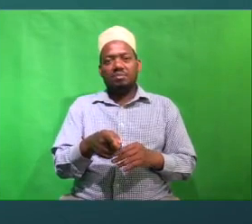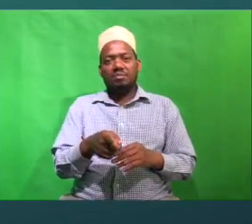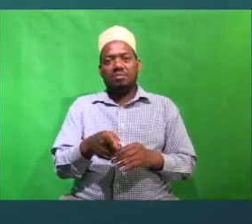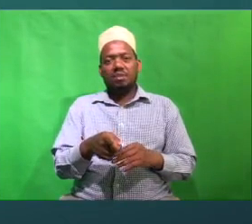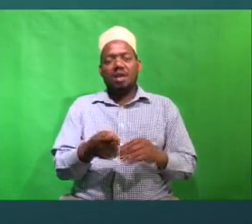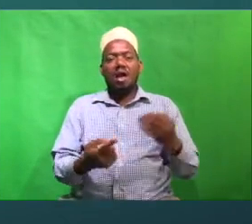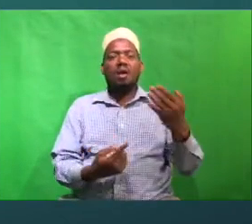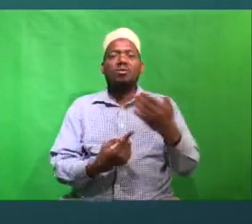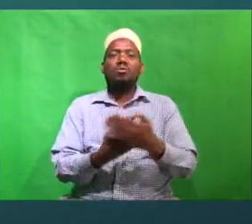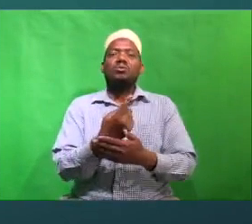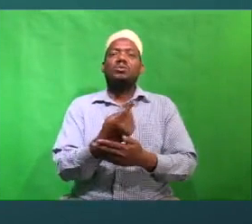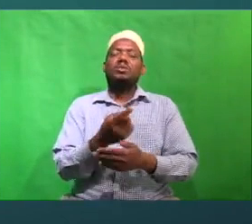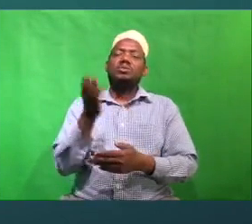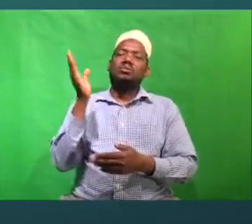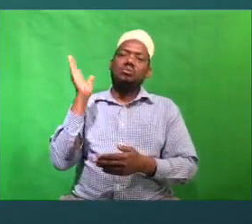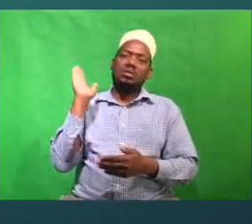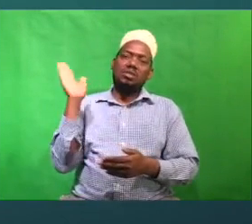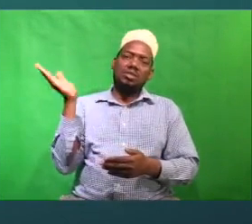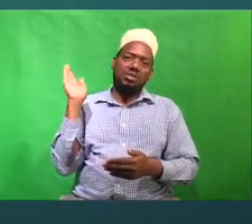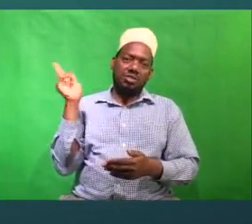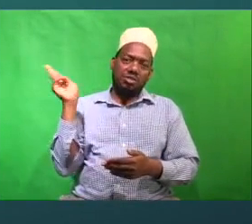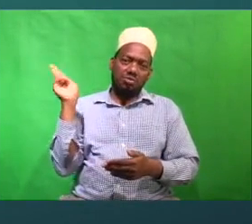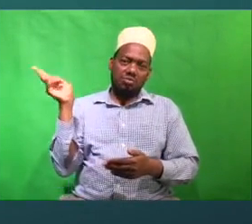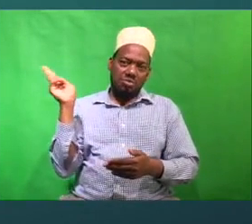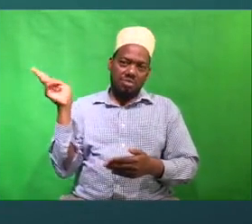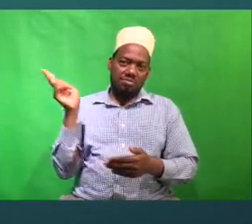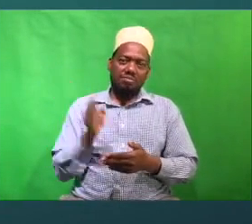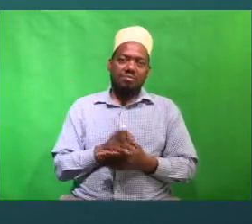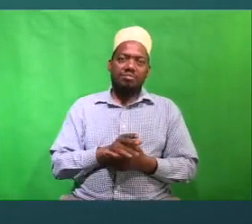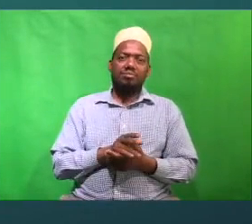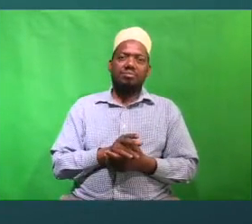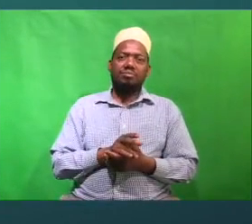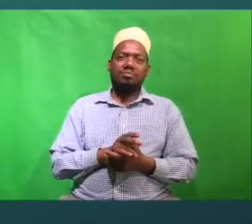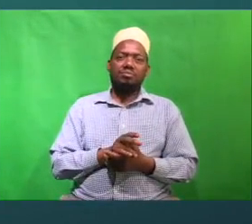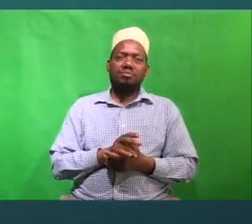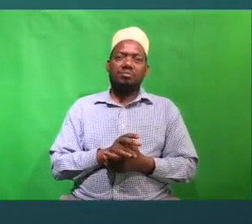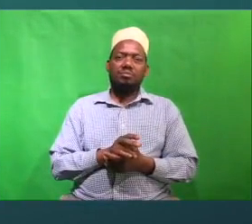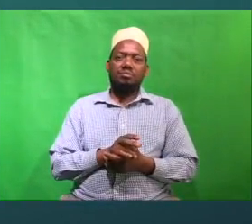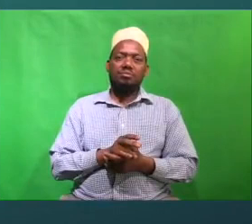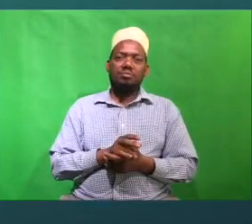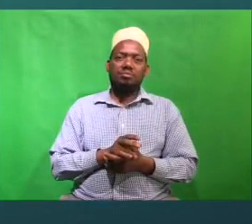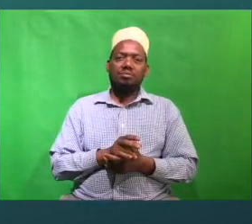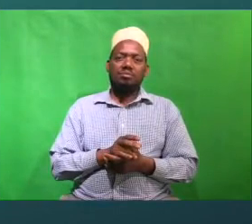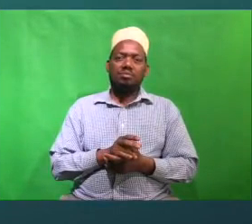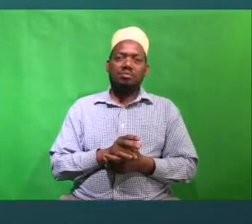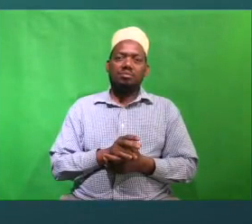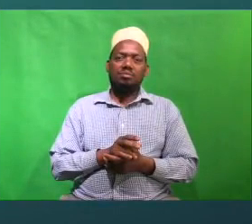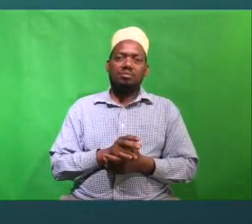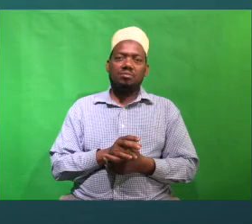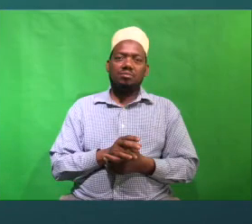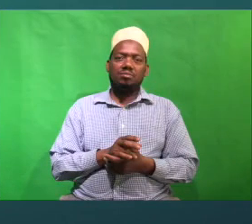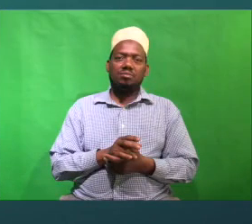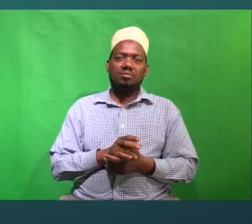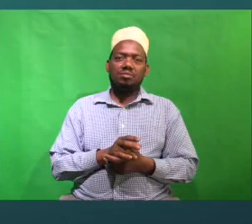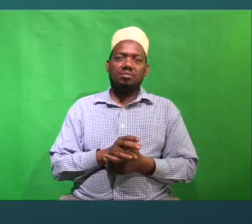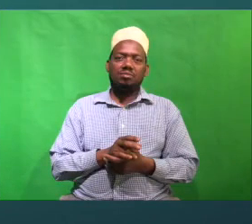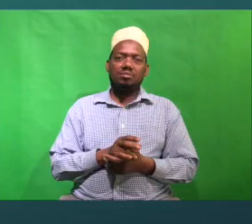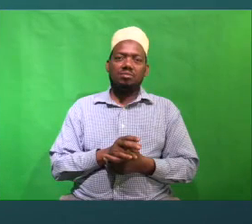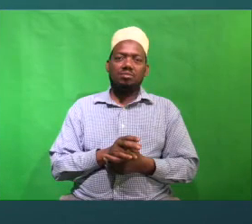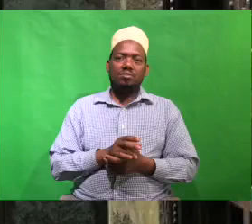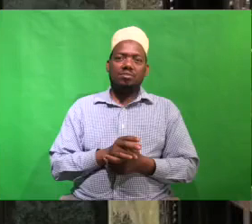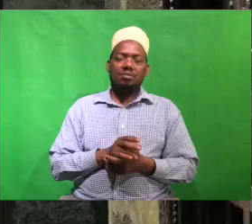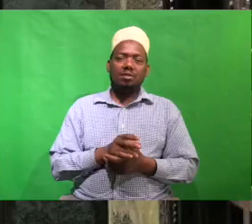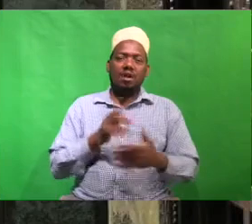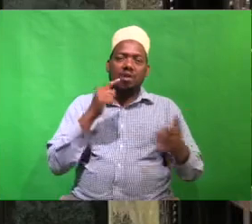is come from history. So the people can be attracted to live on that area due to the historical background. For